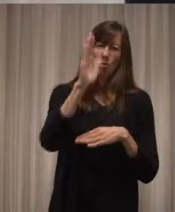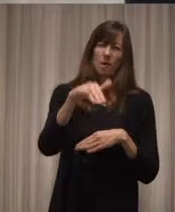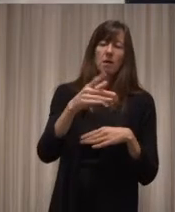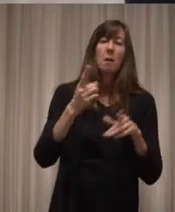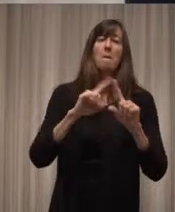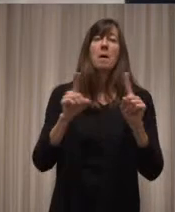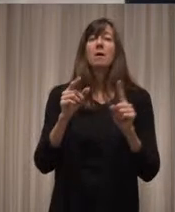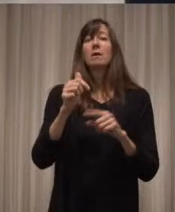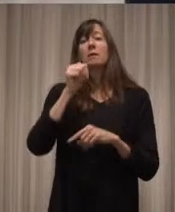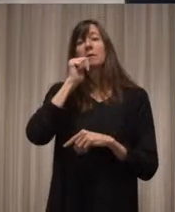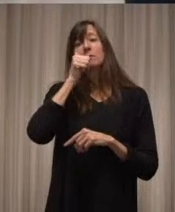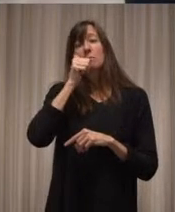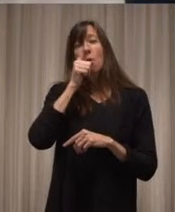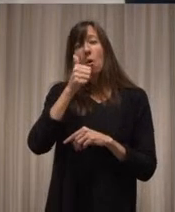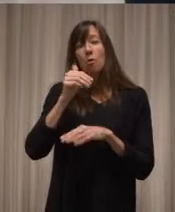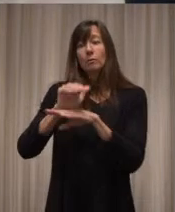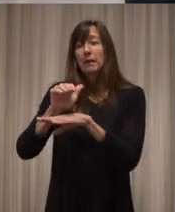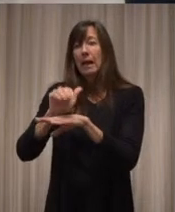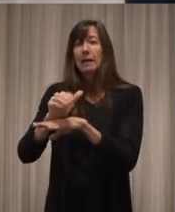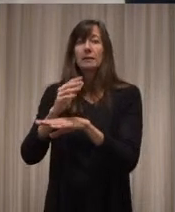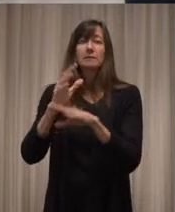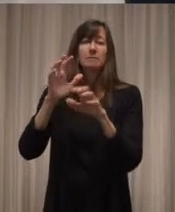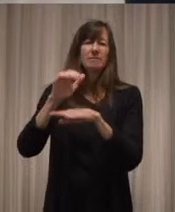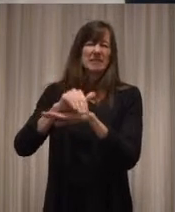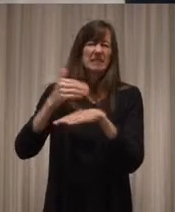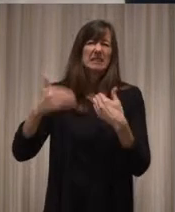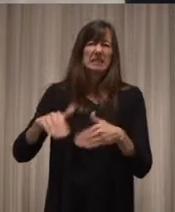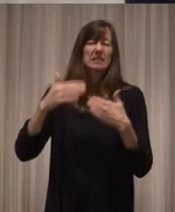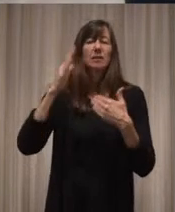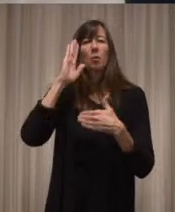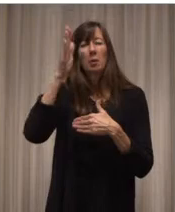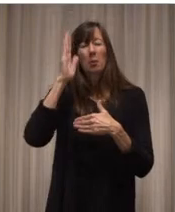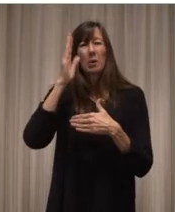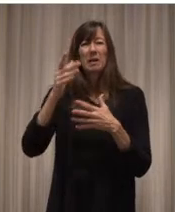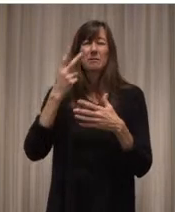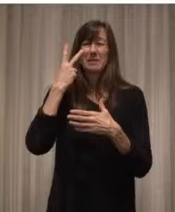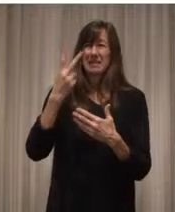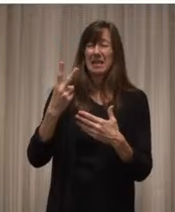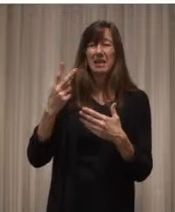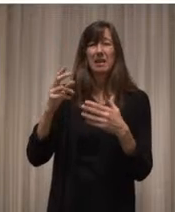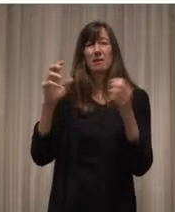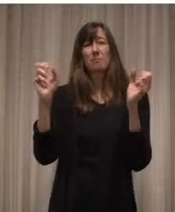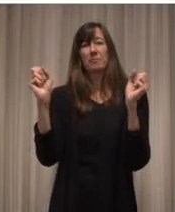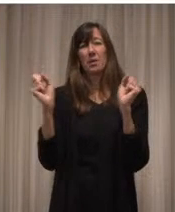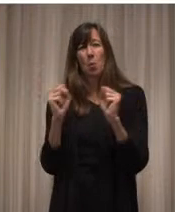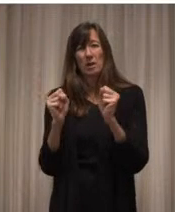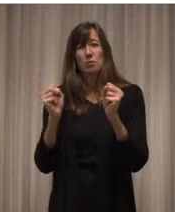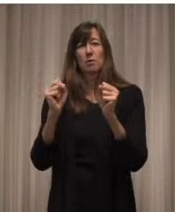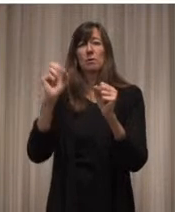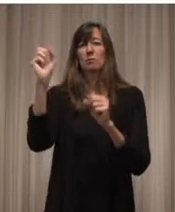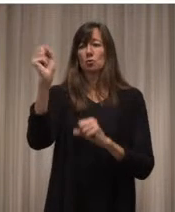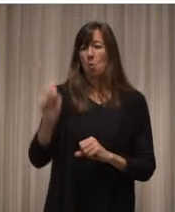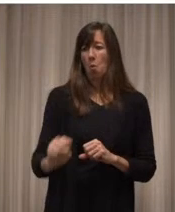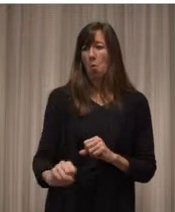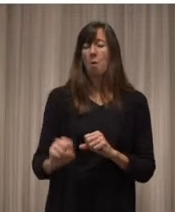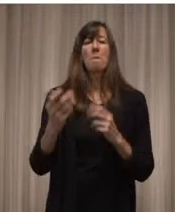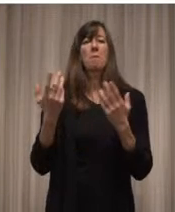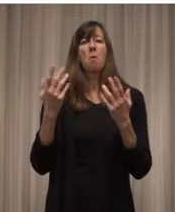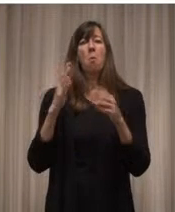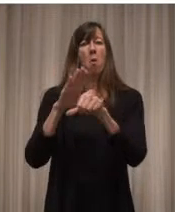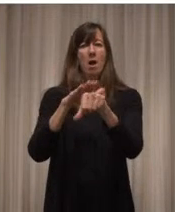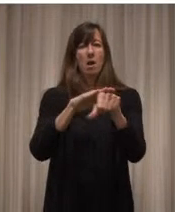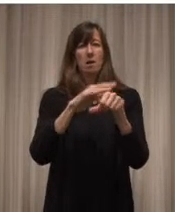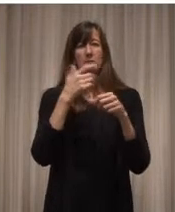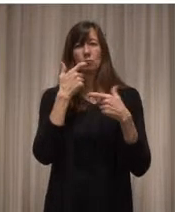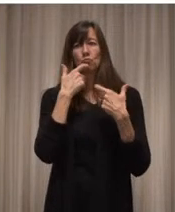and evening, we will be entering a winter storm watch period here in Ulster County and across the region. You